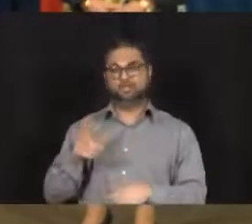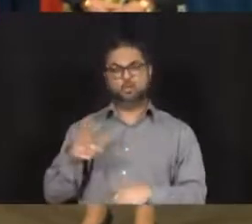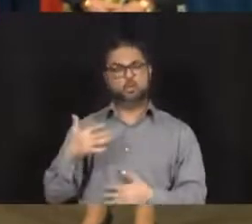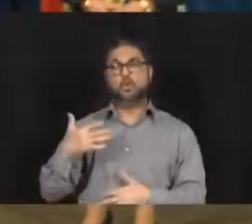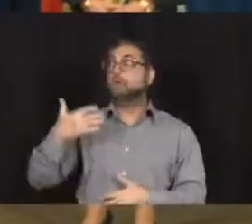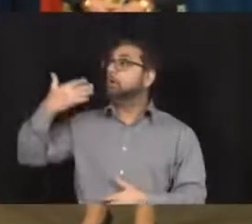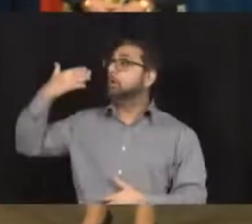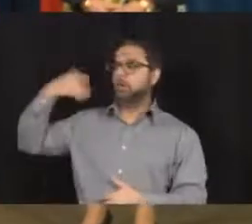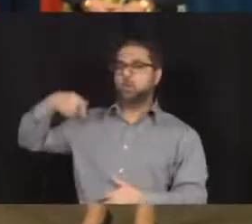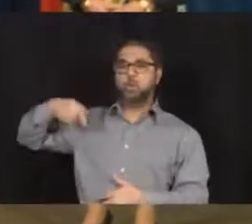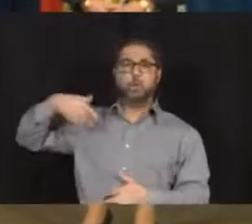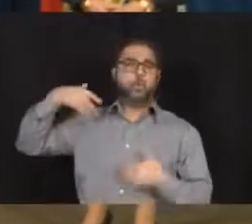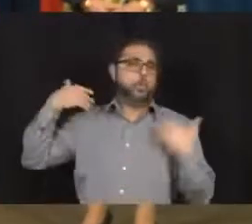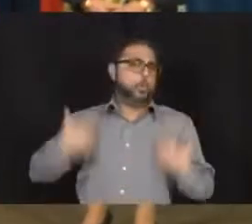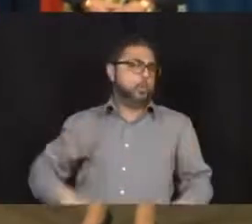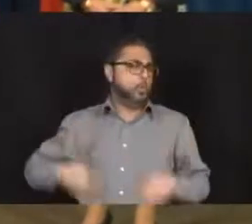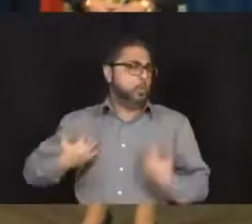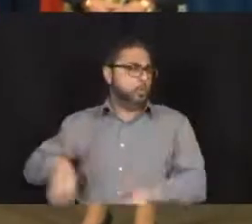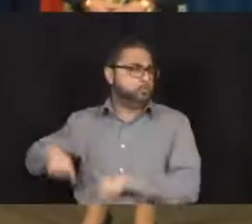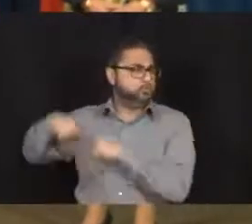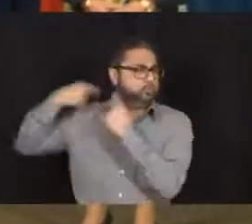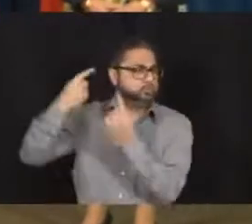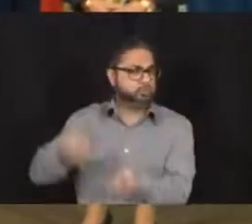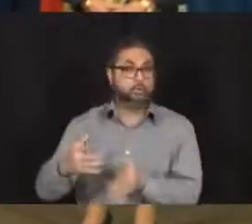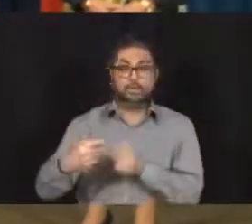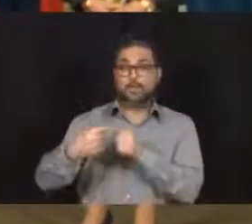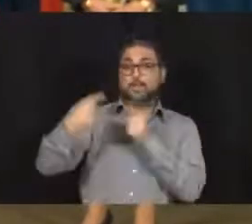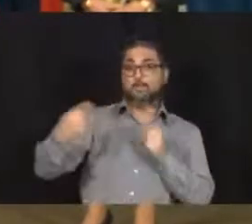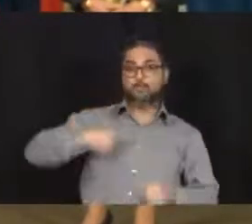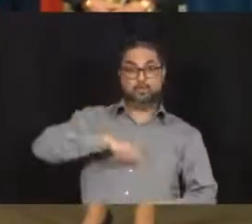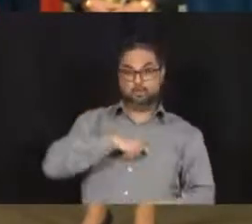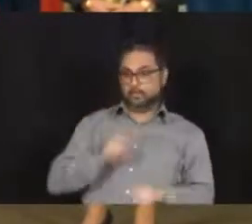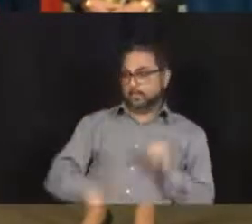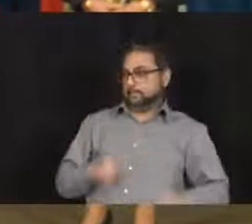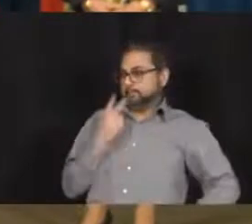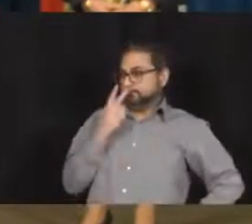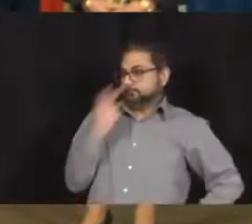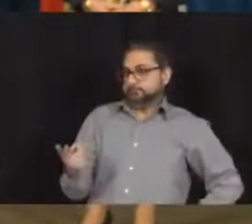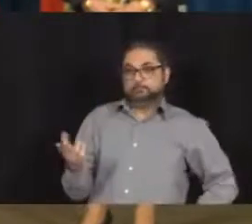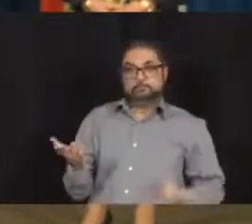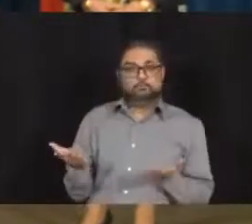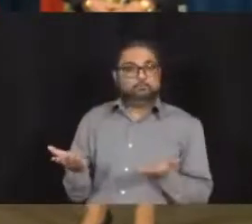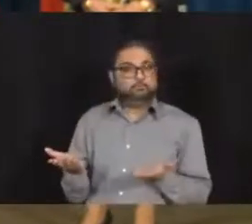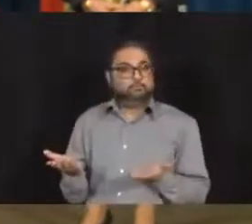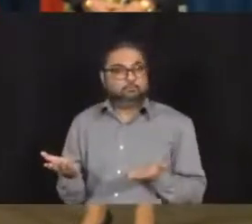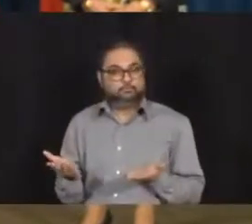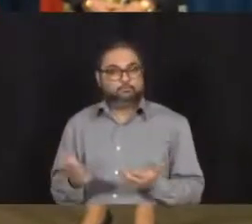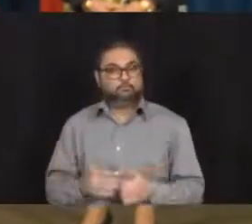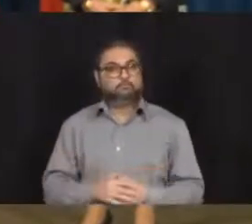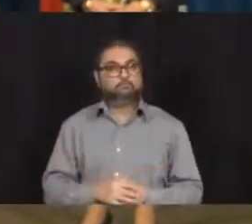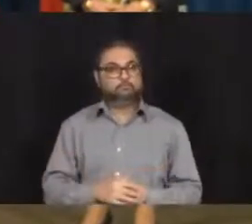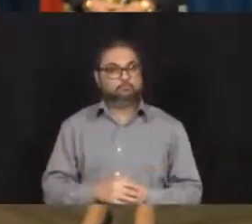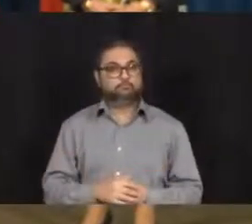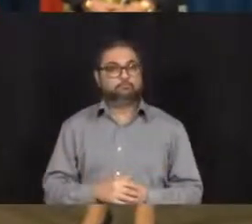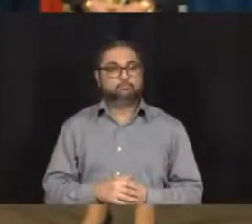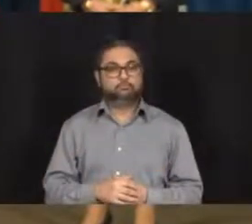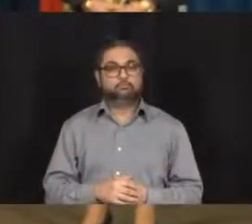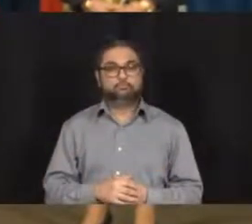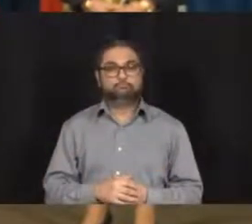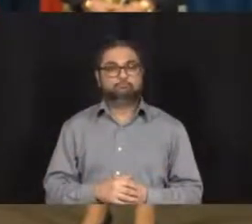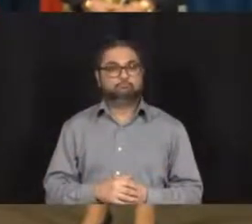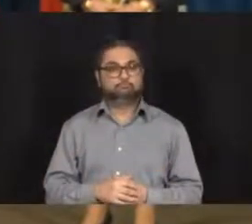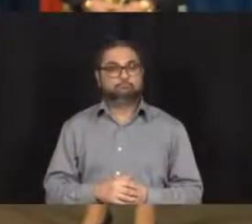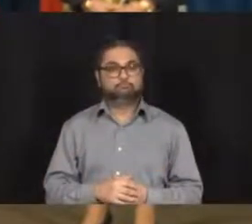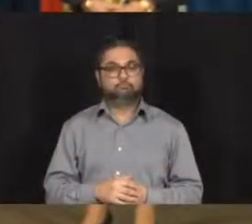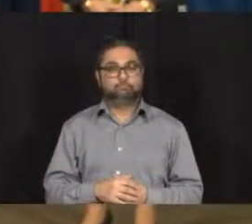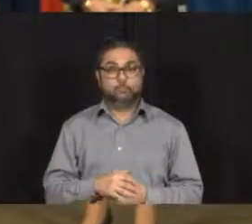see right now, and people are going to define this moment. You know, there's always so much a government